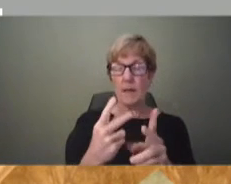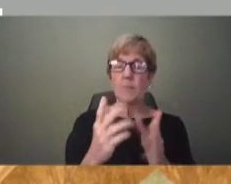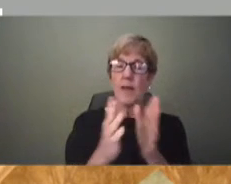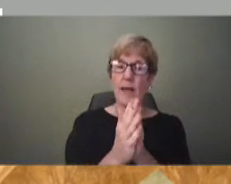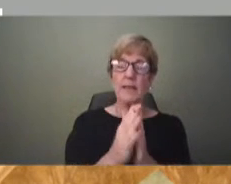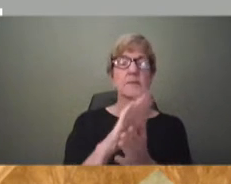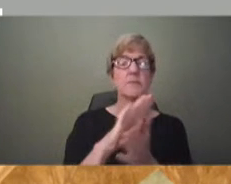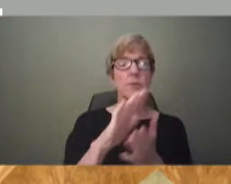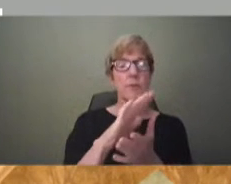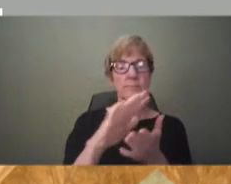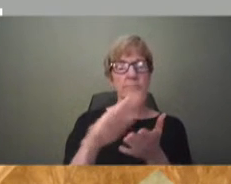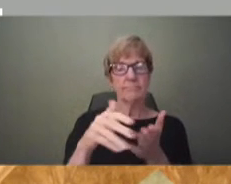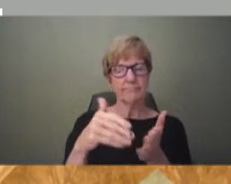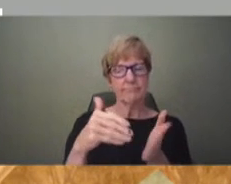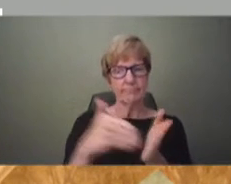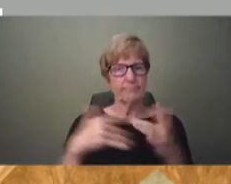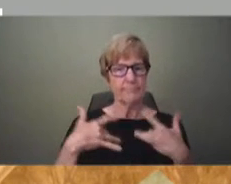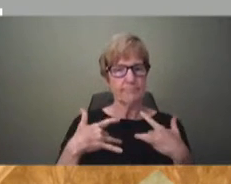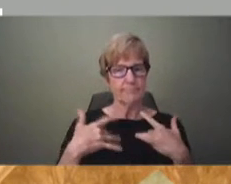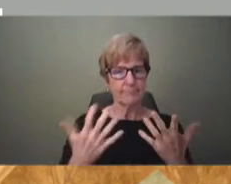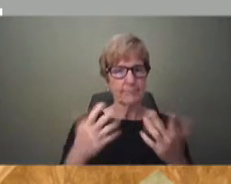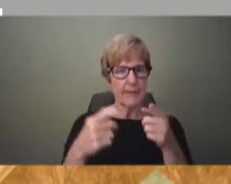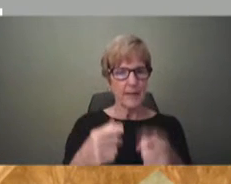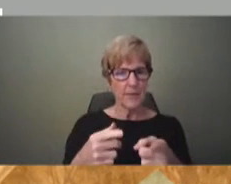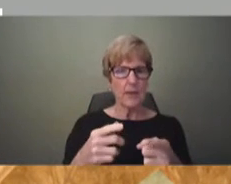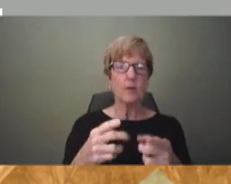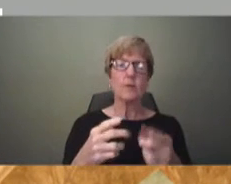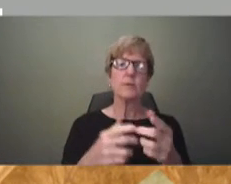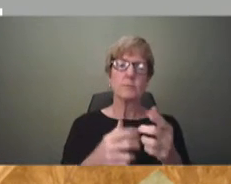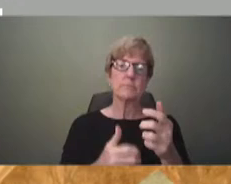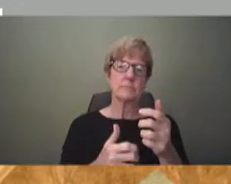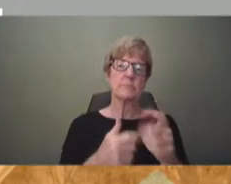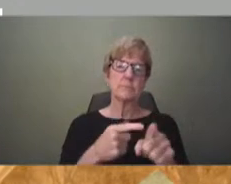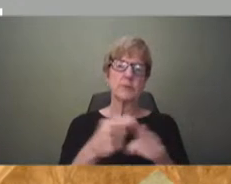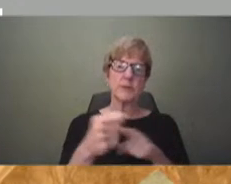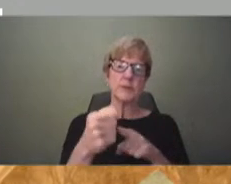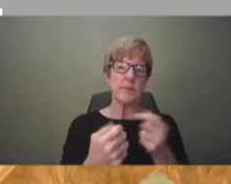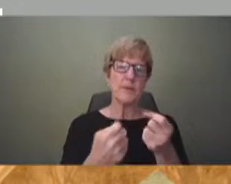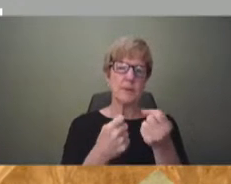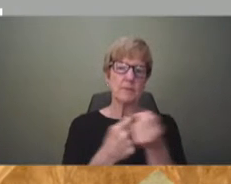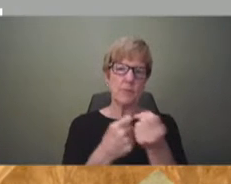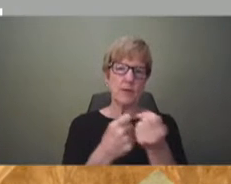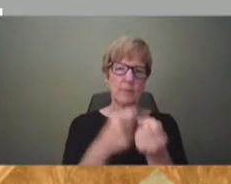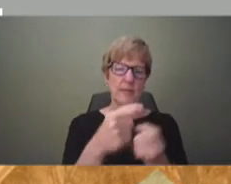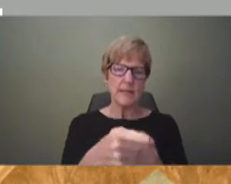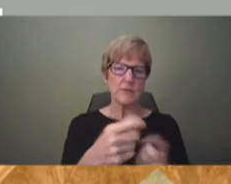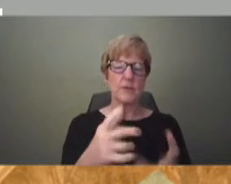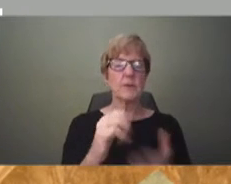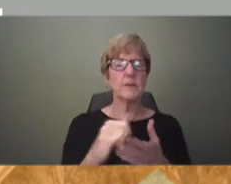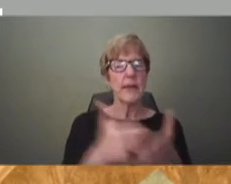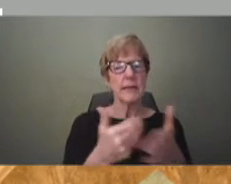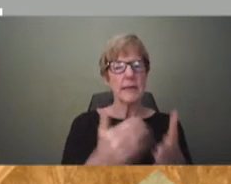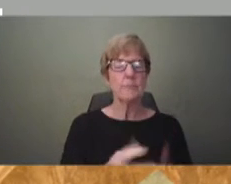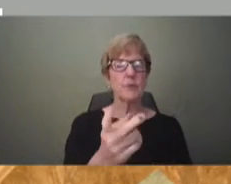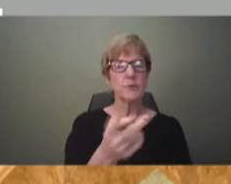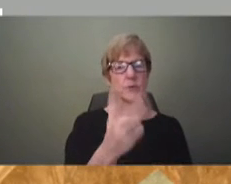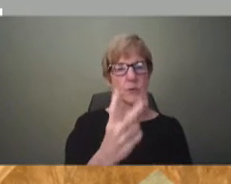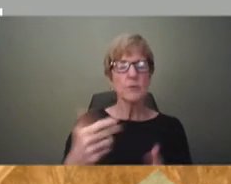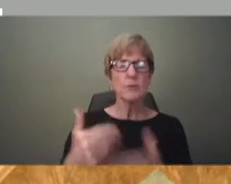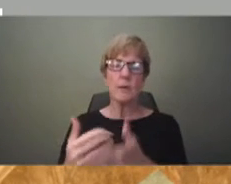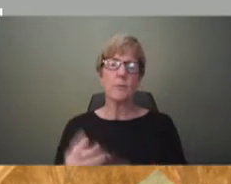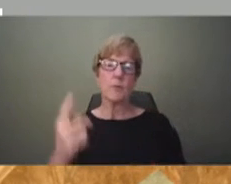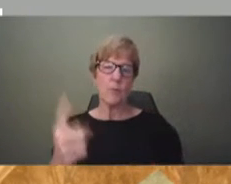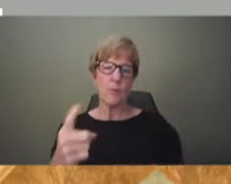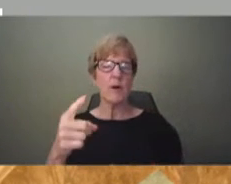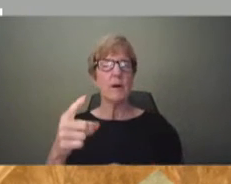in this location you can see that's the predominant recommendation uh just on these Corners then we have some neighborhood 2 and neighborhood one interspersed